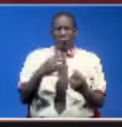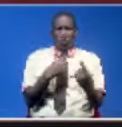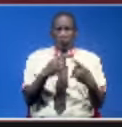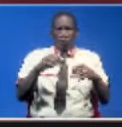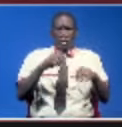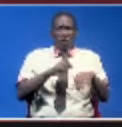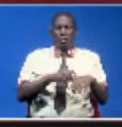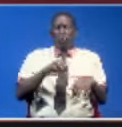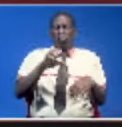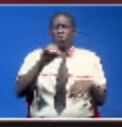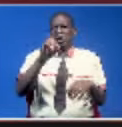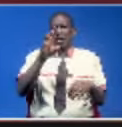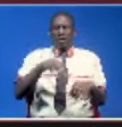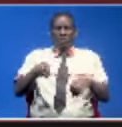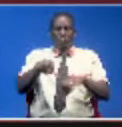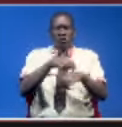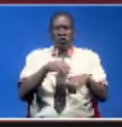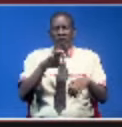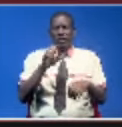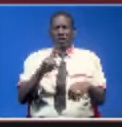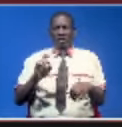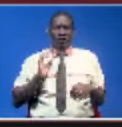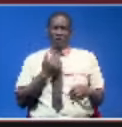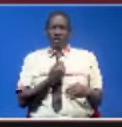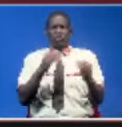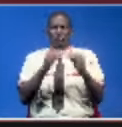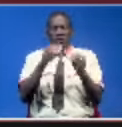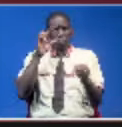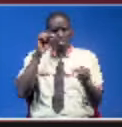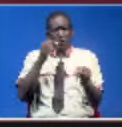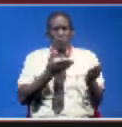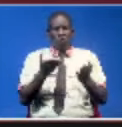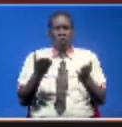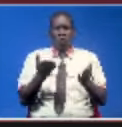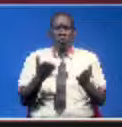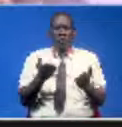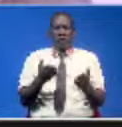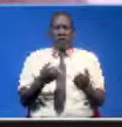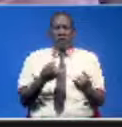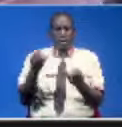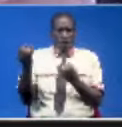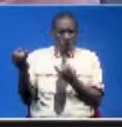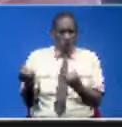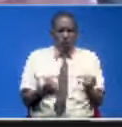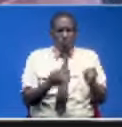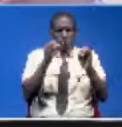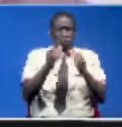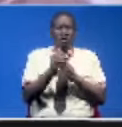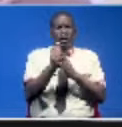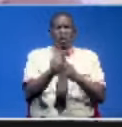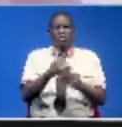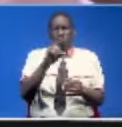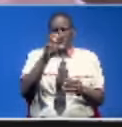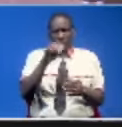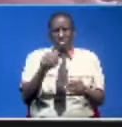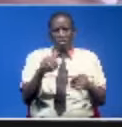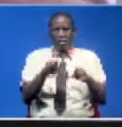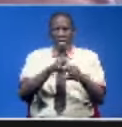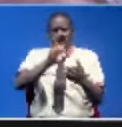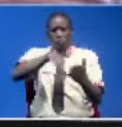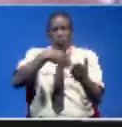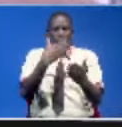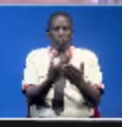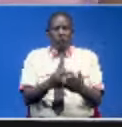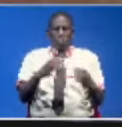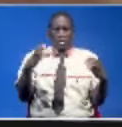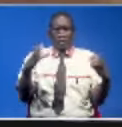ODM's National Executive Council meeting in Mombasa, where he unveiled the new leadership of the ODM party as earlier proposed by the